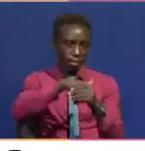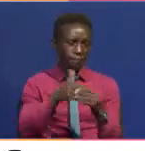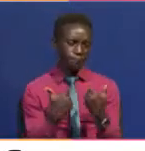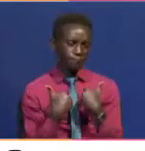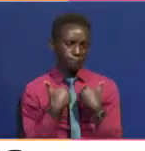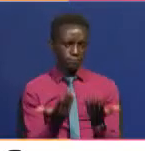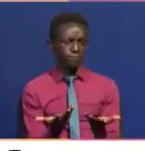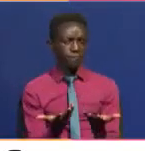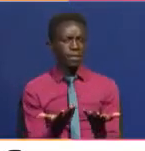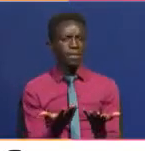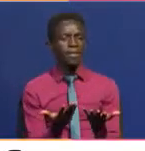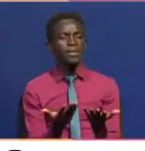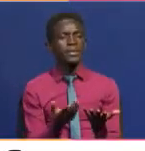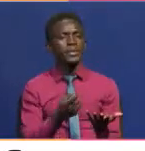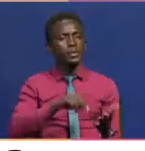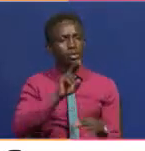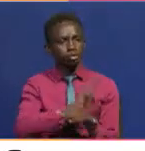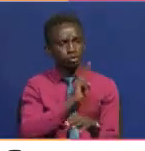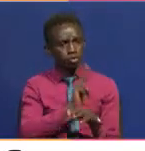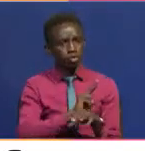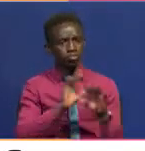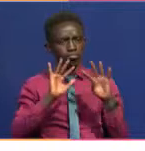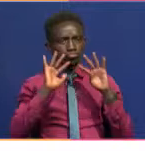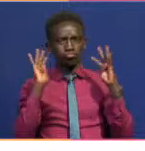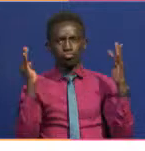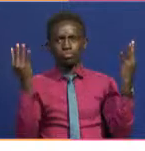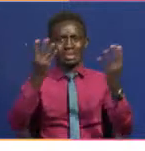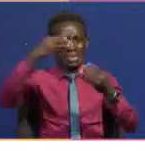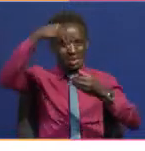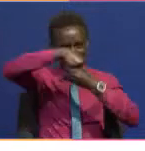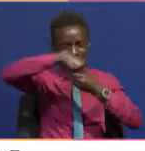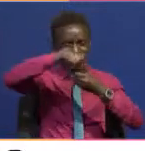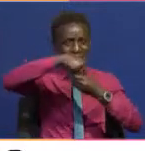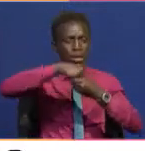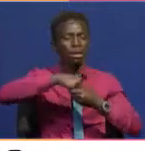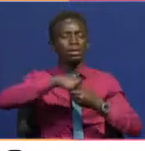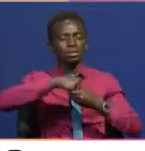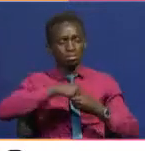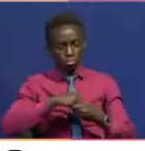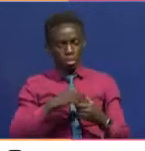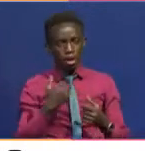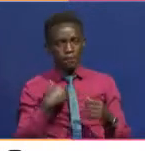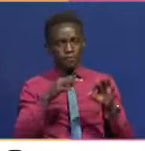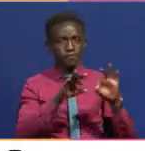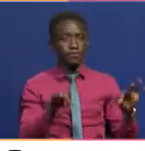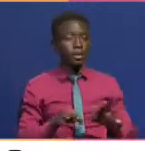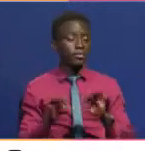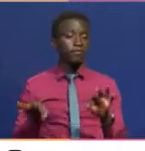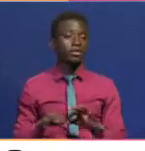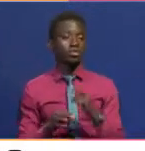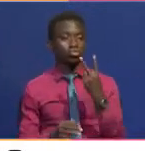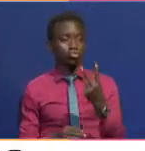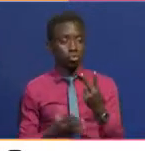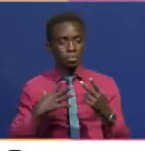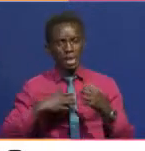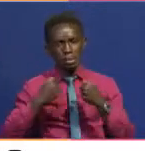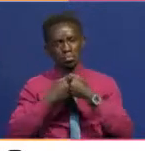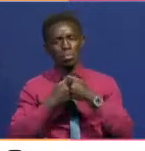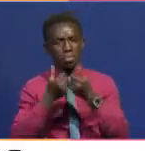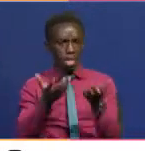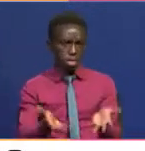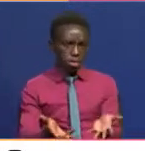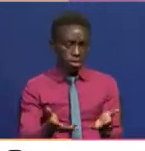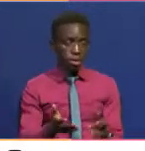And we are going to use the indoor arena. There are going to be 2 pitches, and people will do matches there. In terms